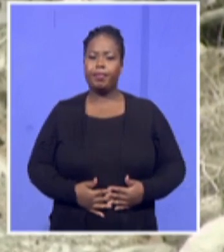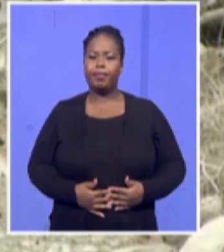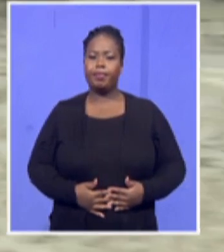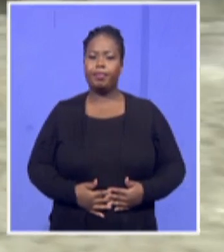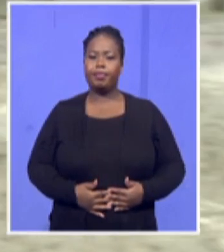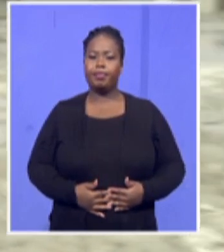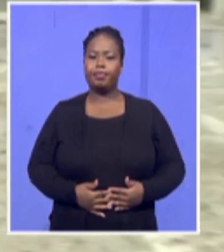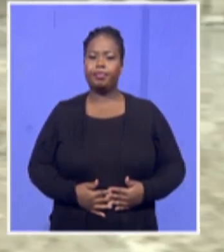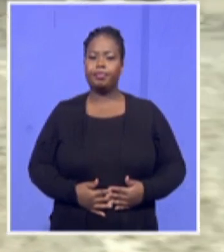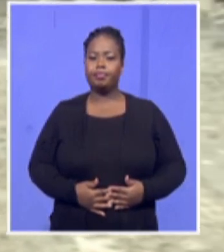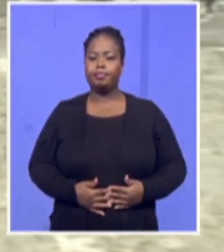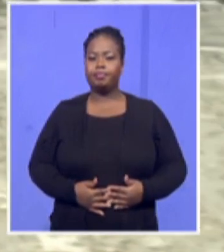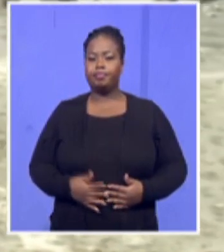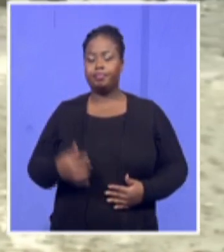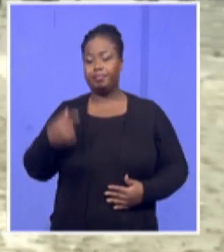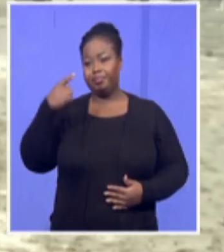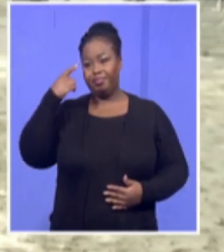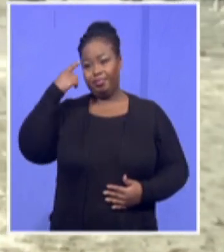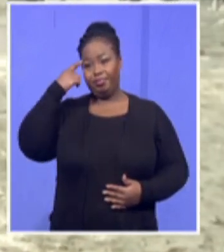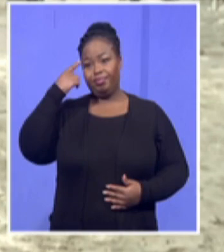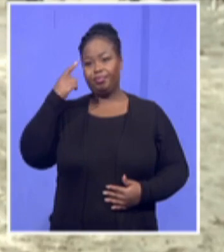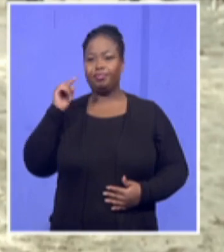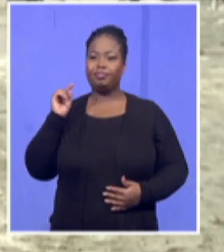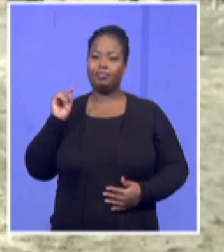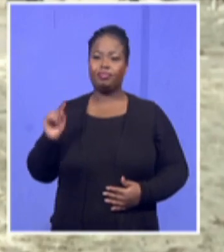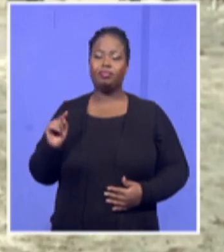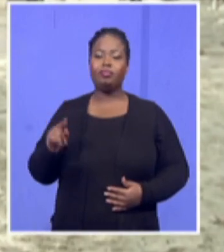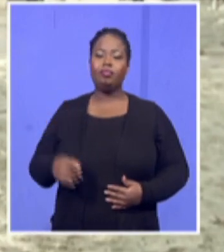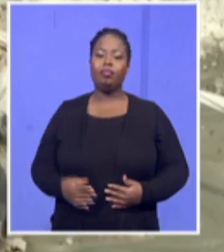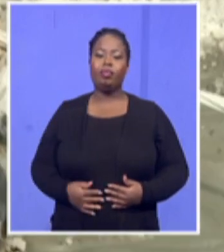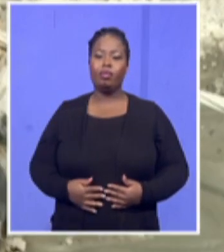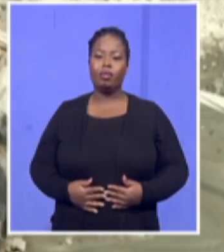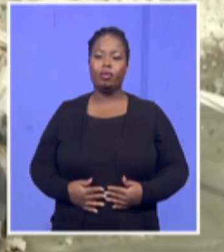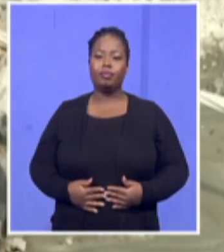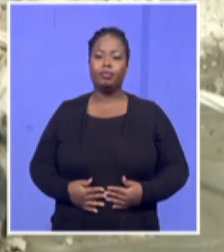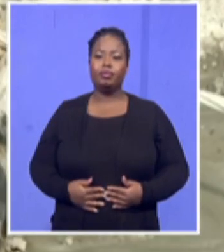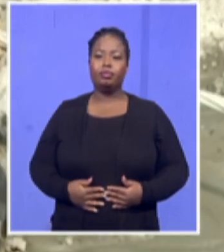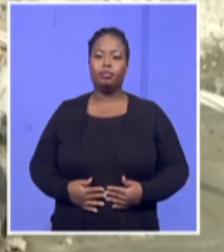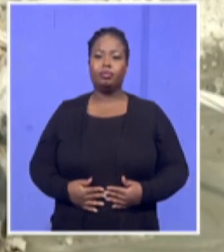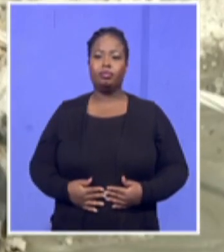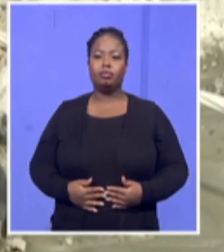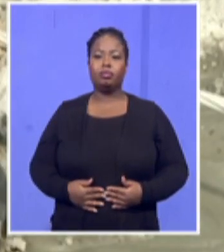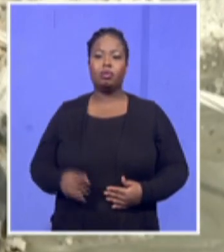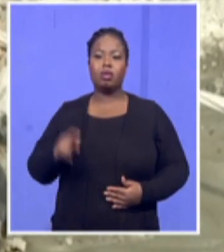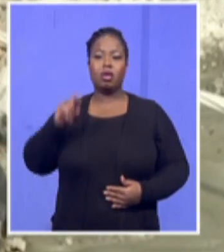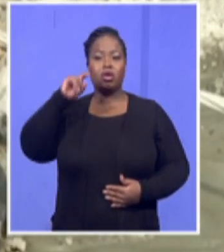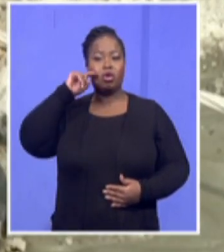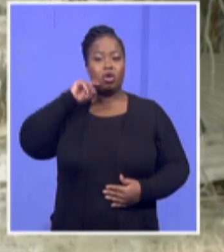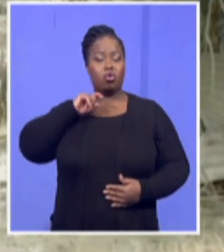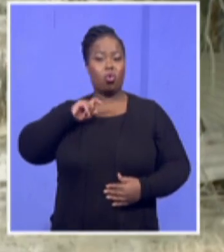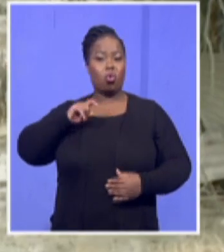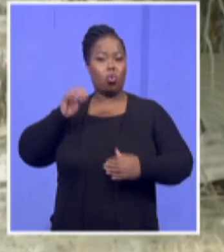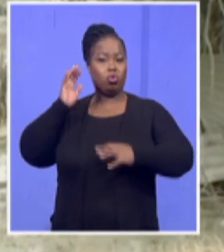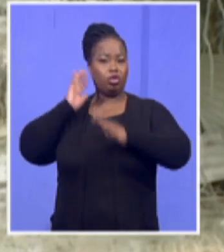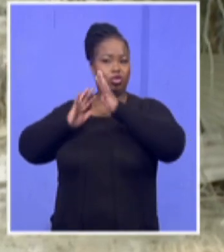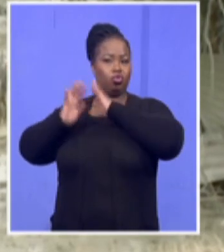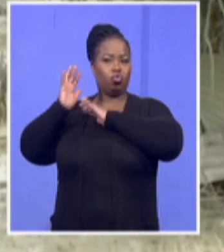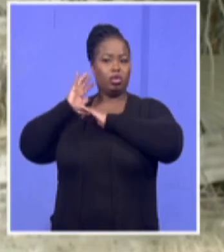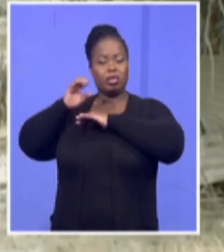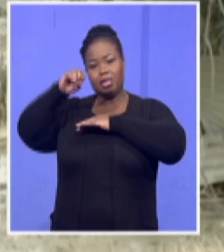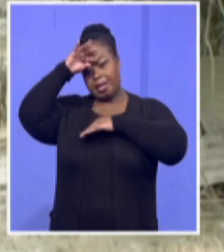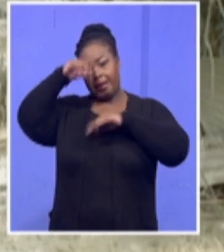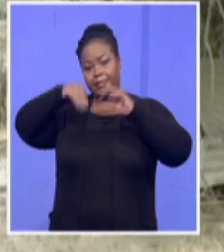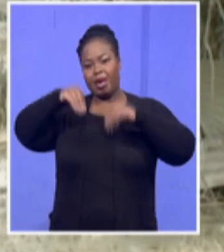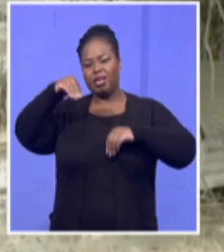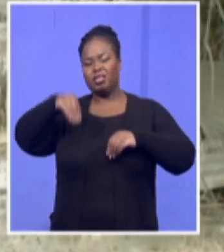I think the rhetoric of an old historic mine dump or tailings dam that is